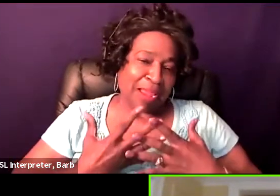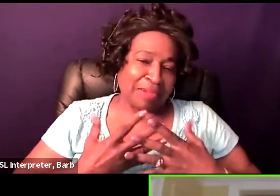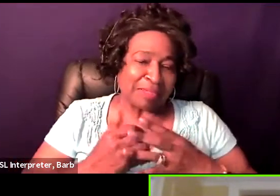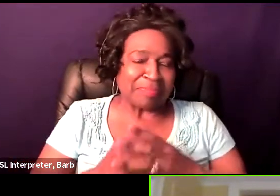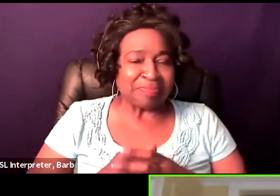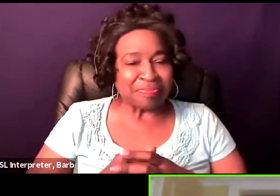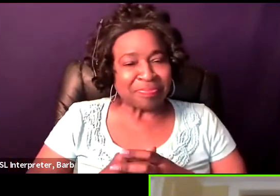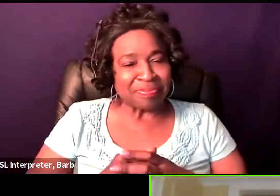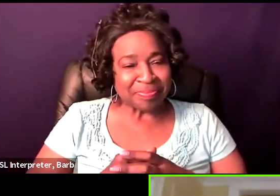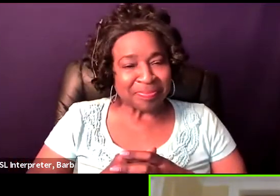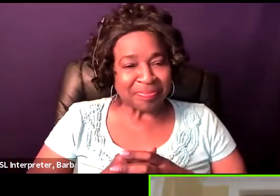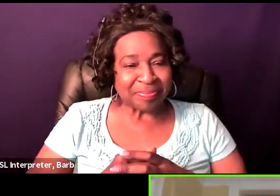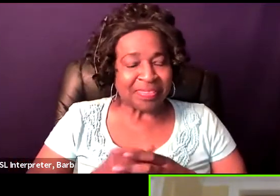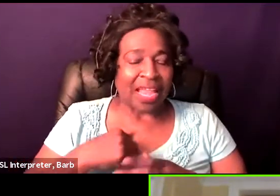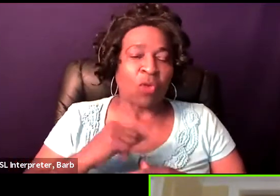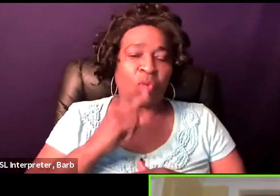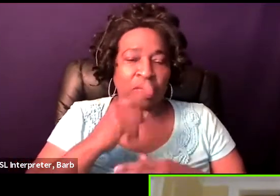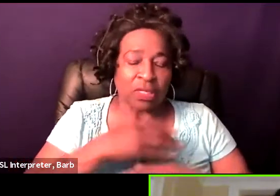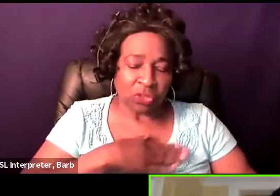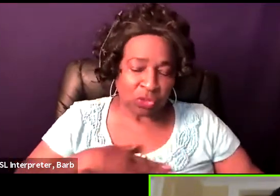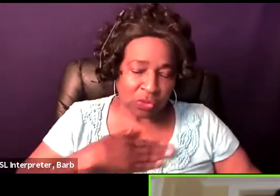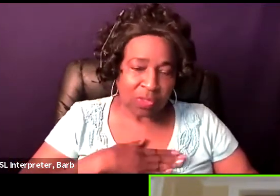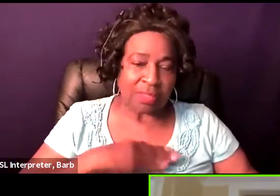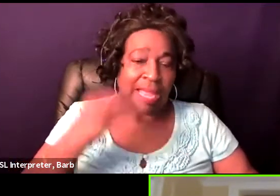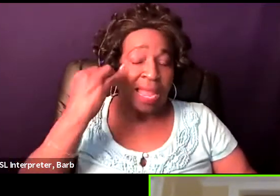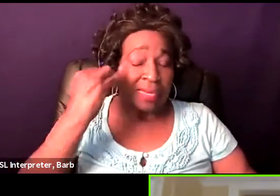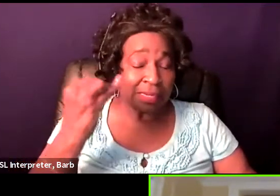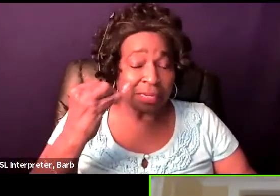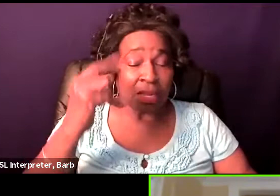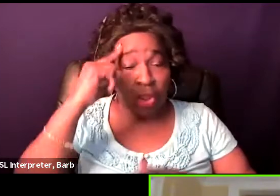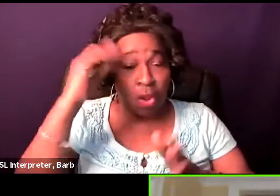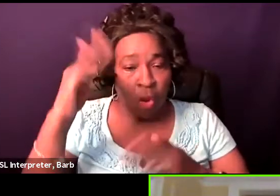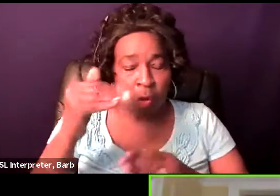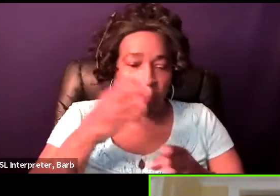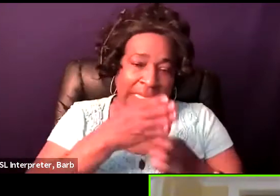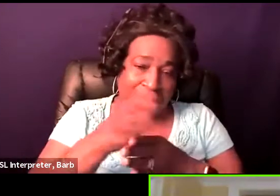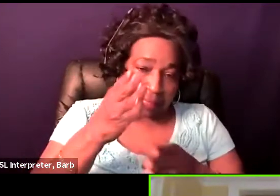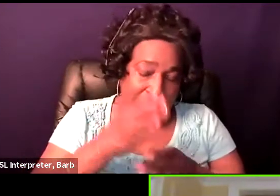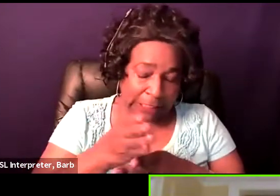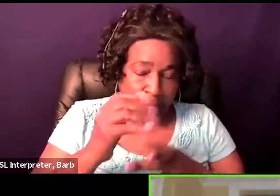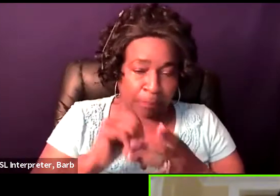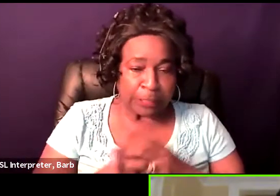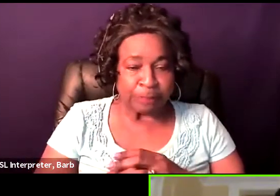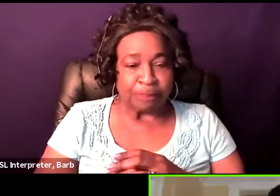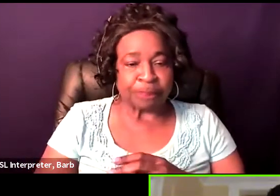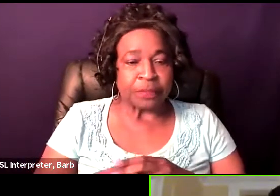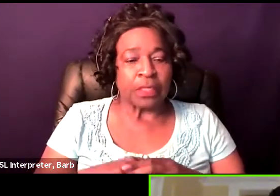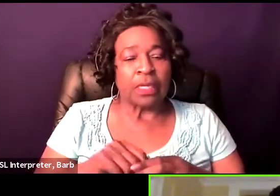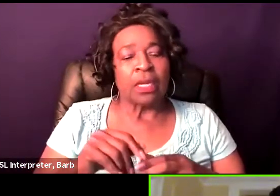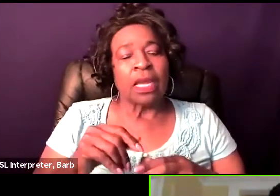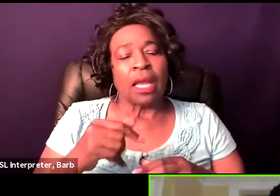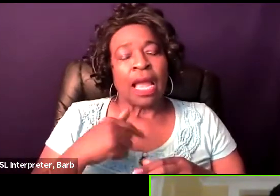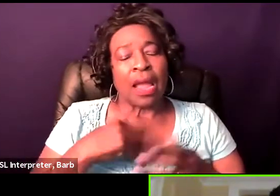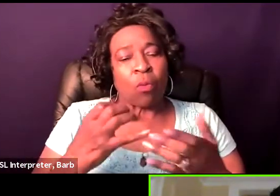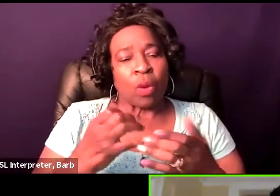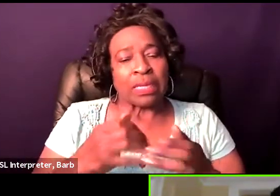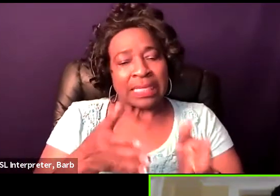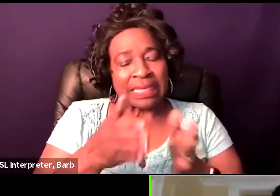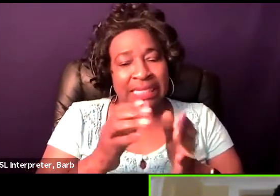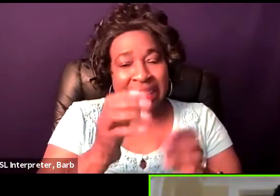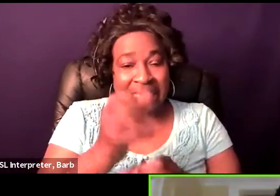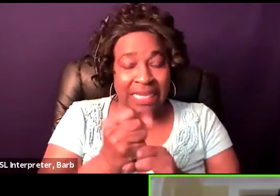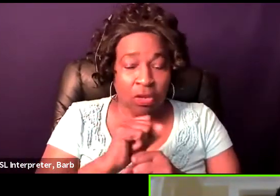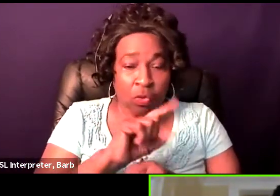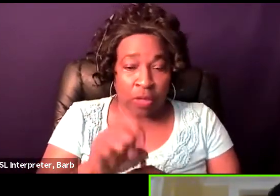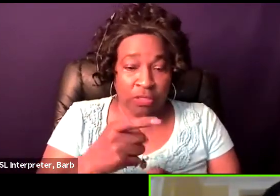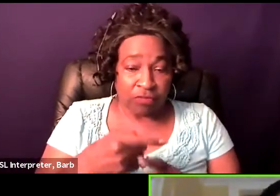I just really enjoy the idea of hope as a discipline. Before I want to get some questions from the audience that have been